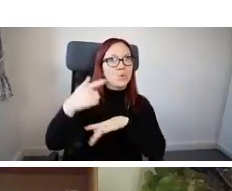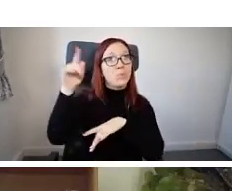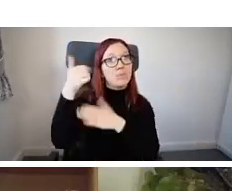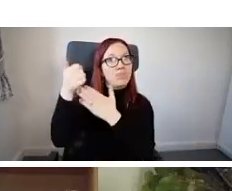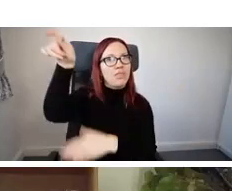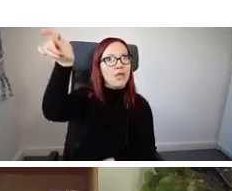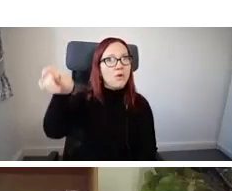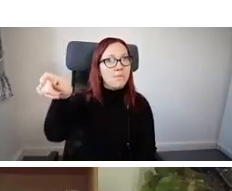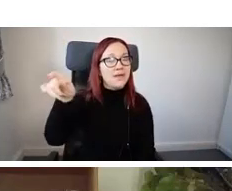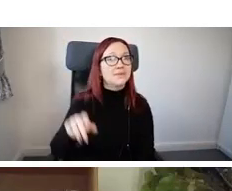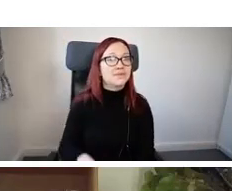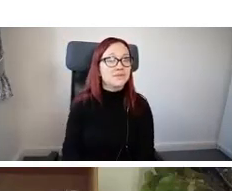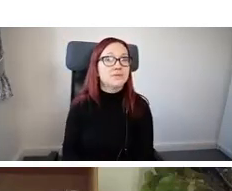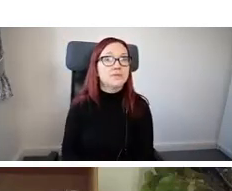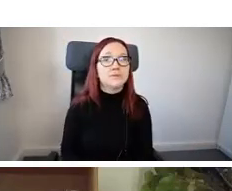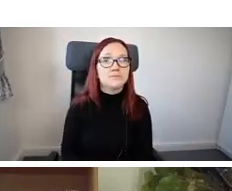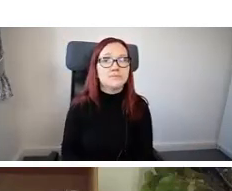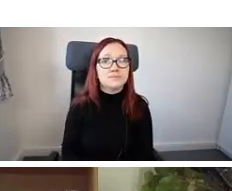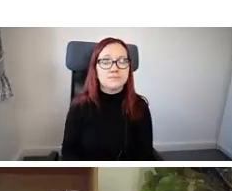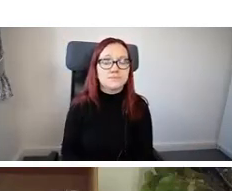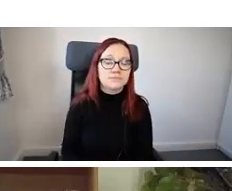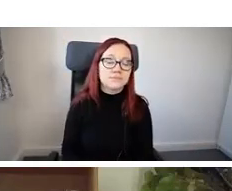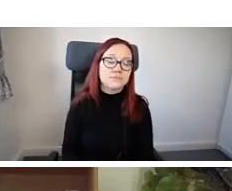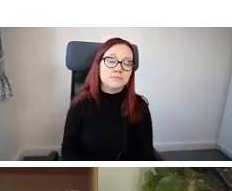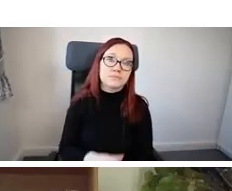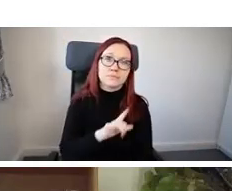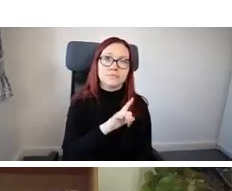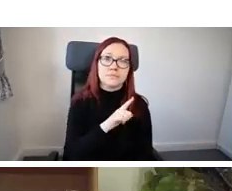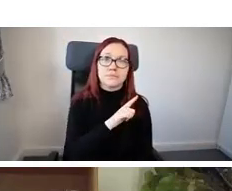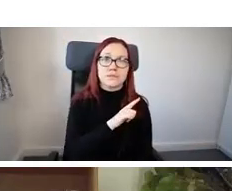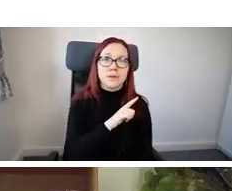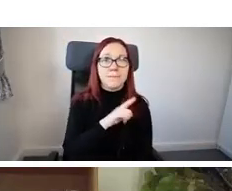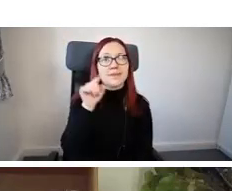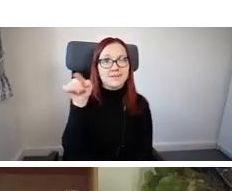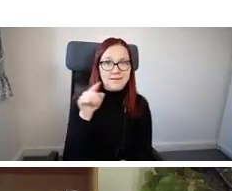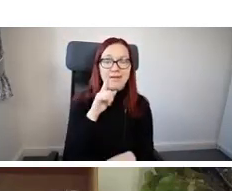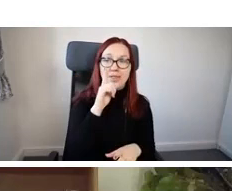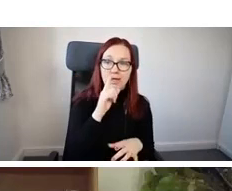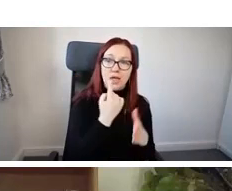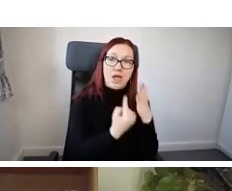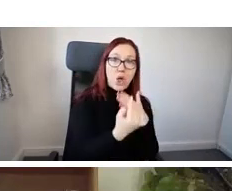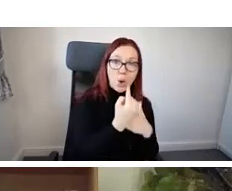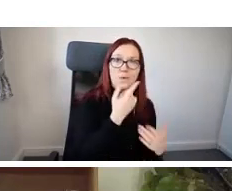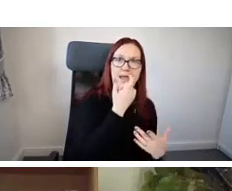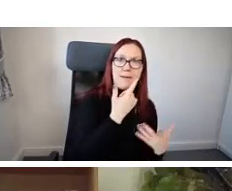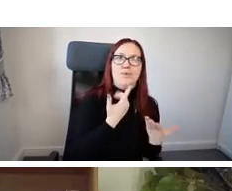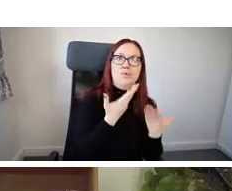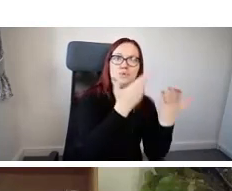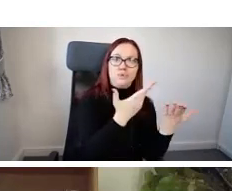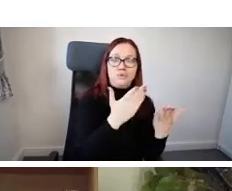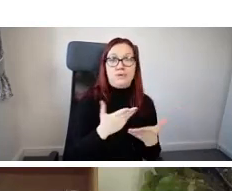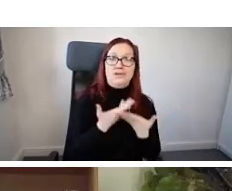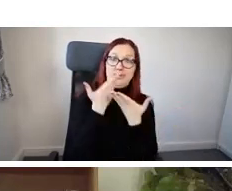because they felt that they will be able to share goals with the therapist only and when